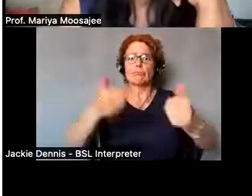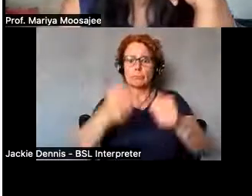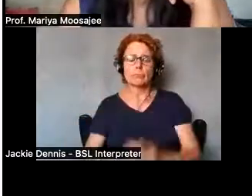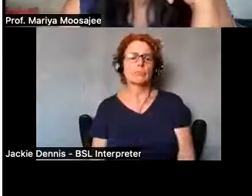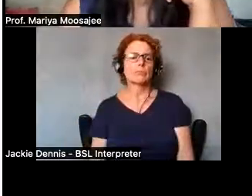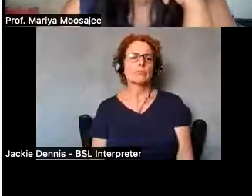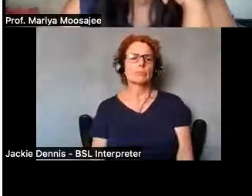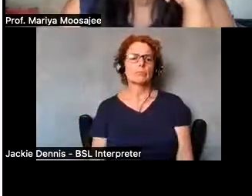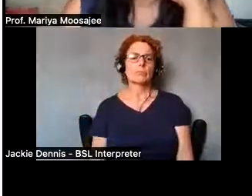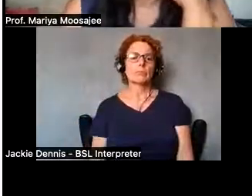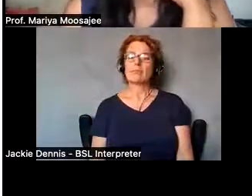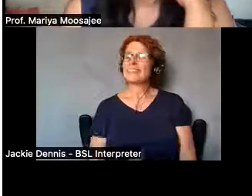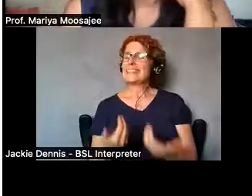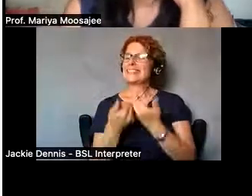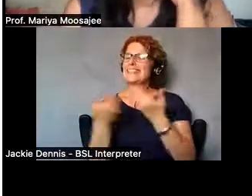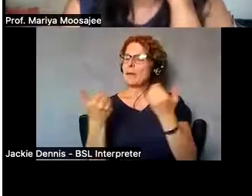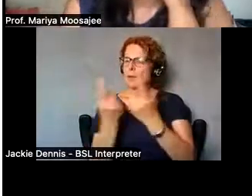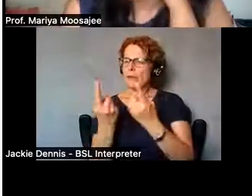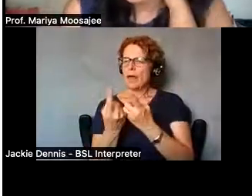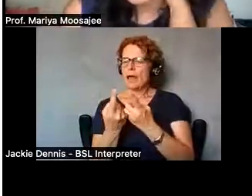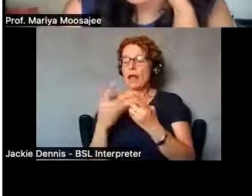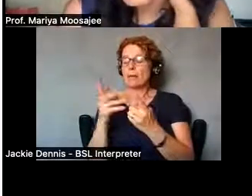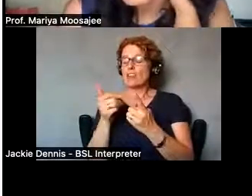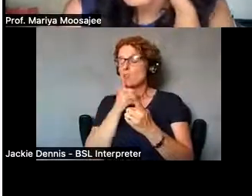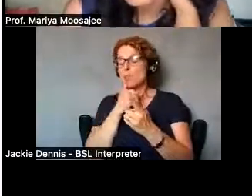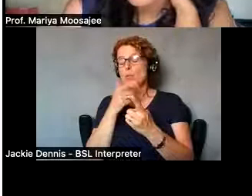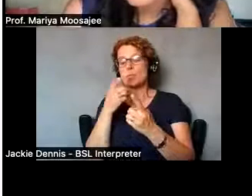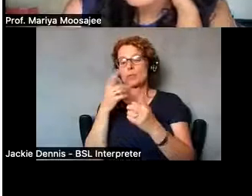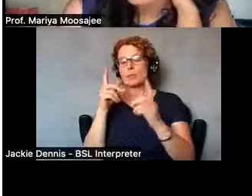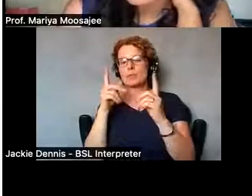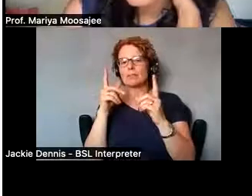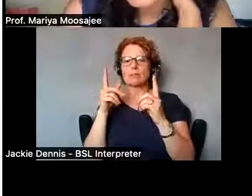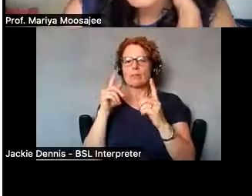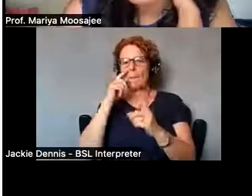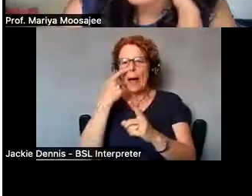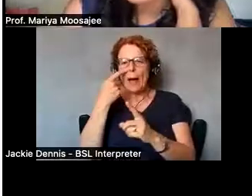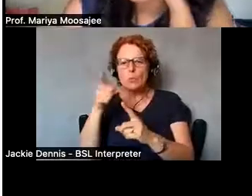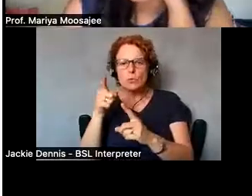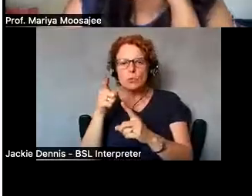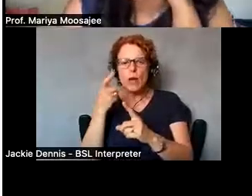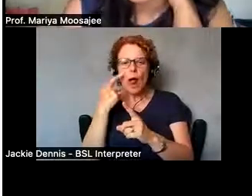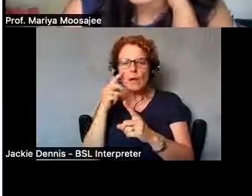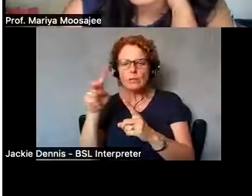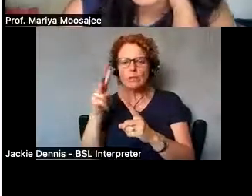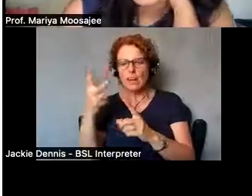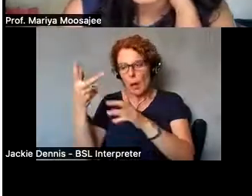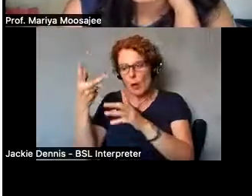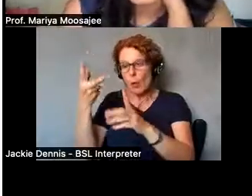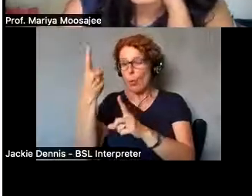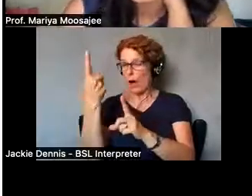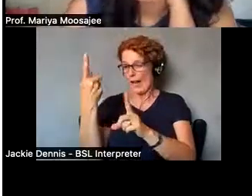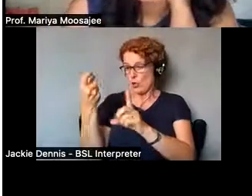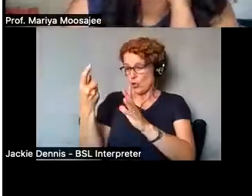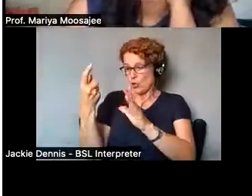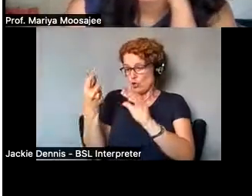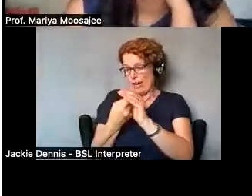we injected mice with these vectors, and we looked at the eyes up to a year after a single injection under the